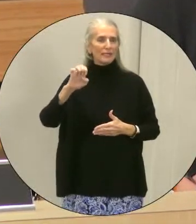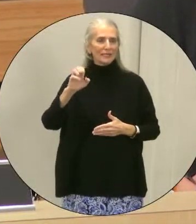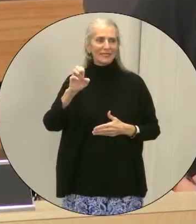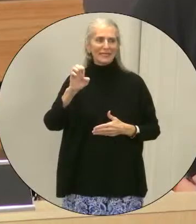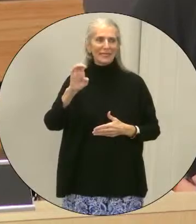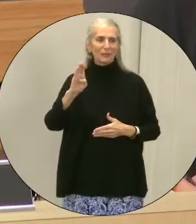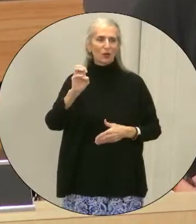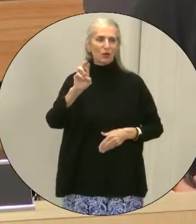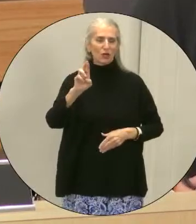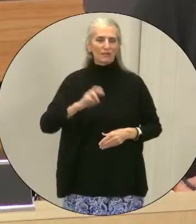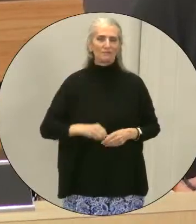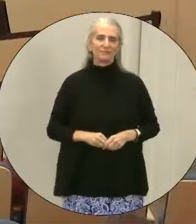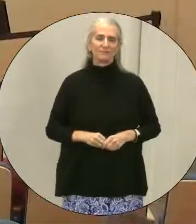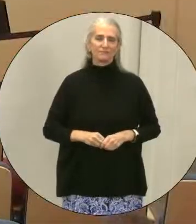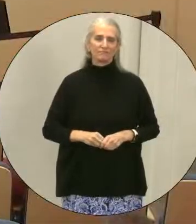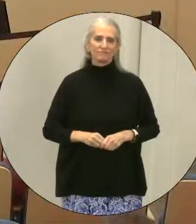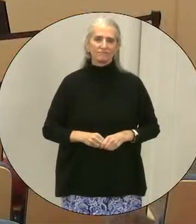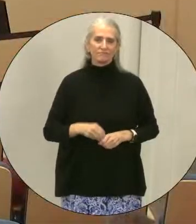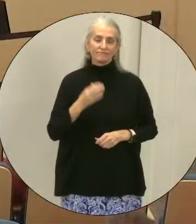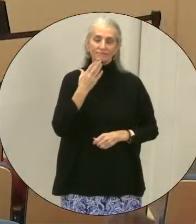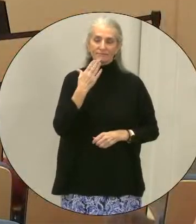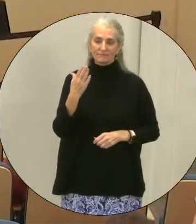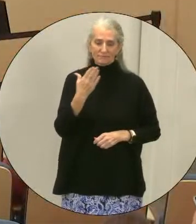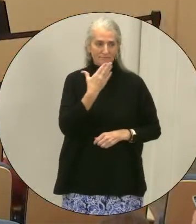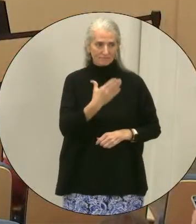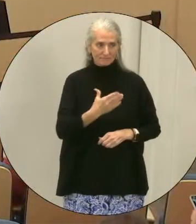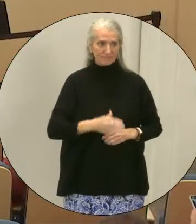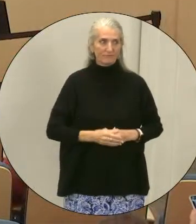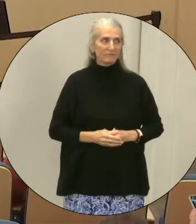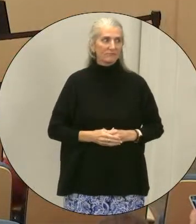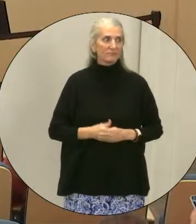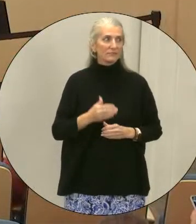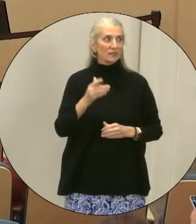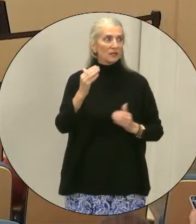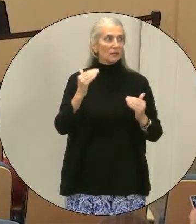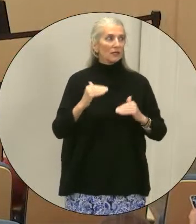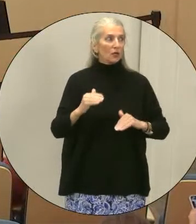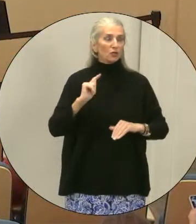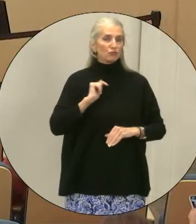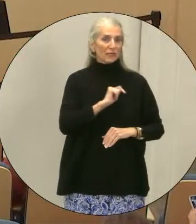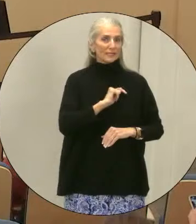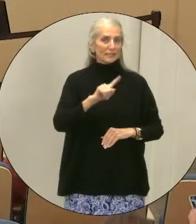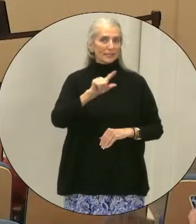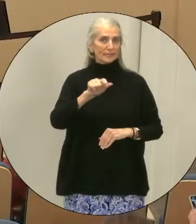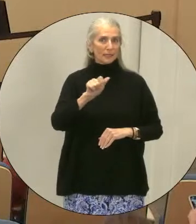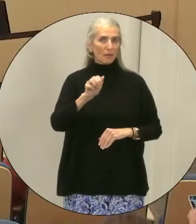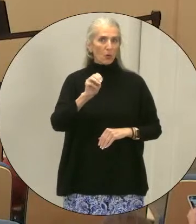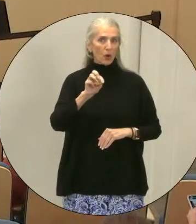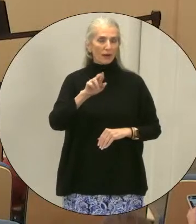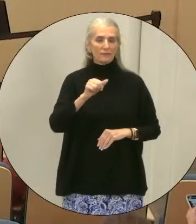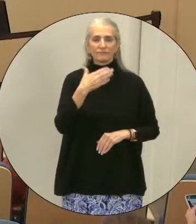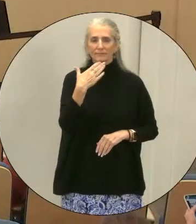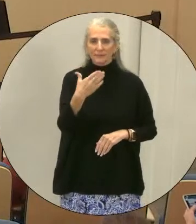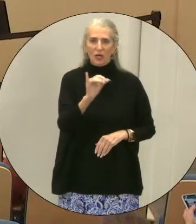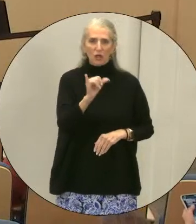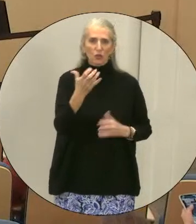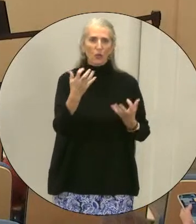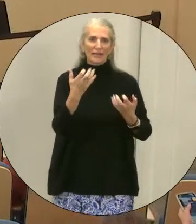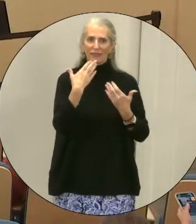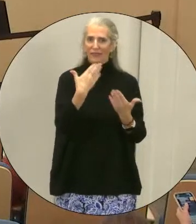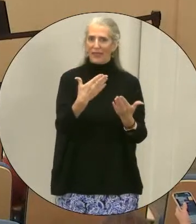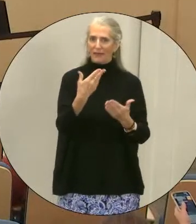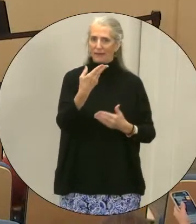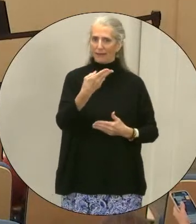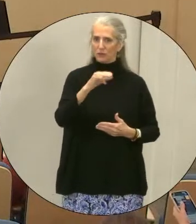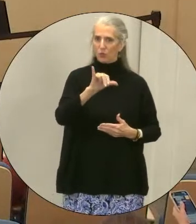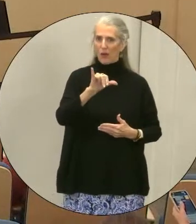Thank you. Thank you. Trustee Satori. Thank you. I also want to thank HYA for bringing us